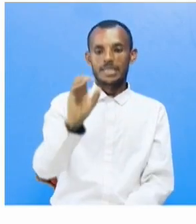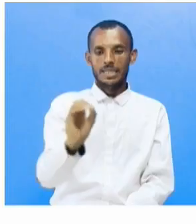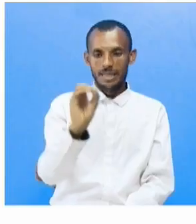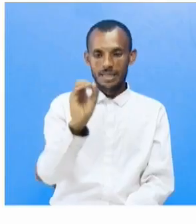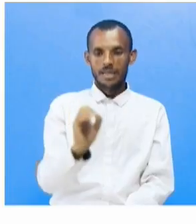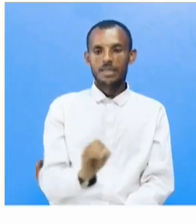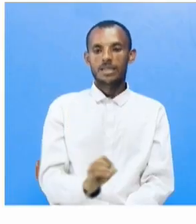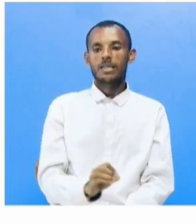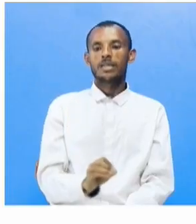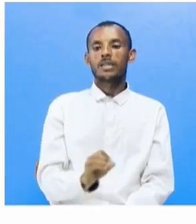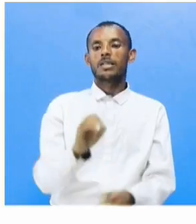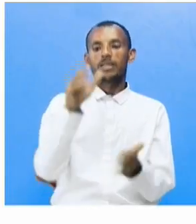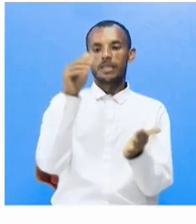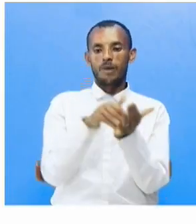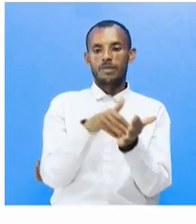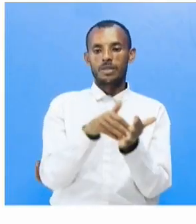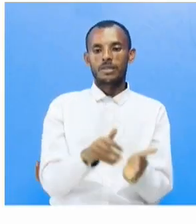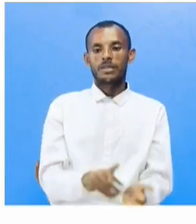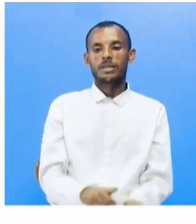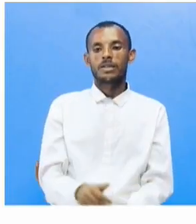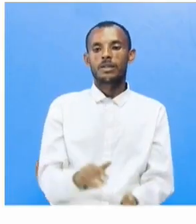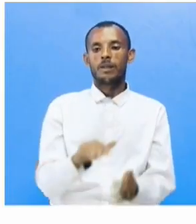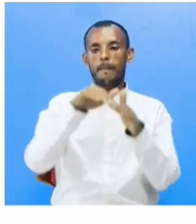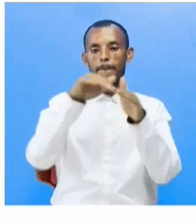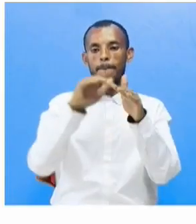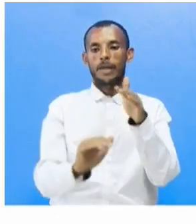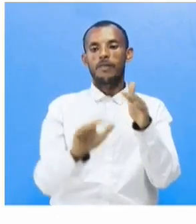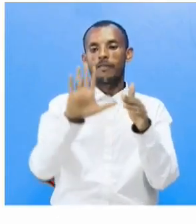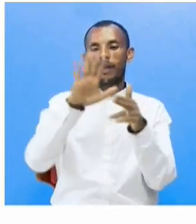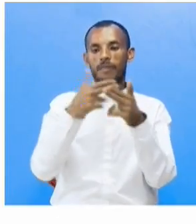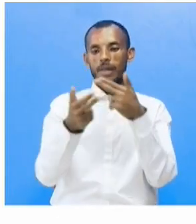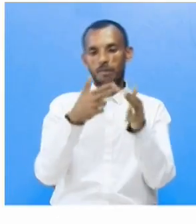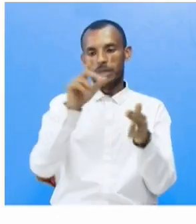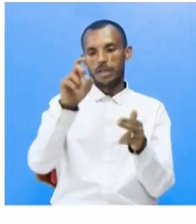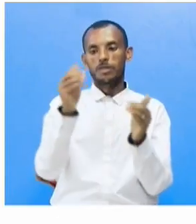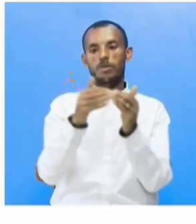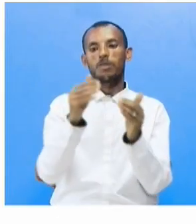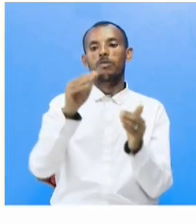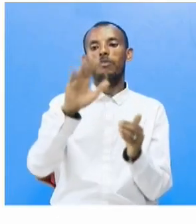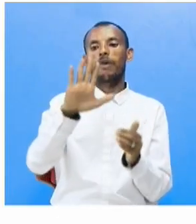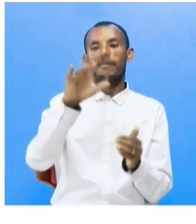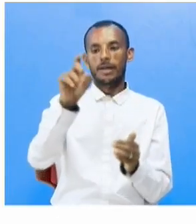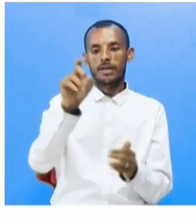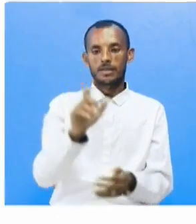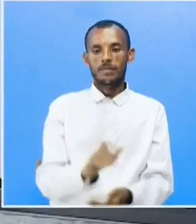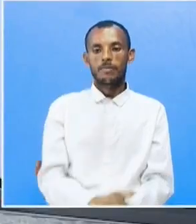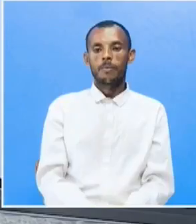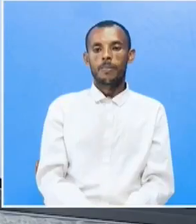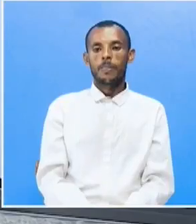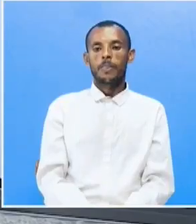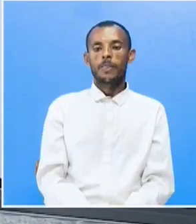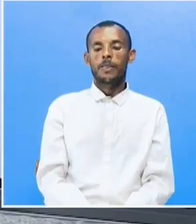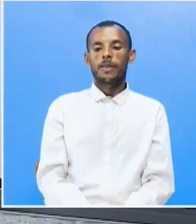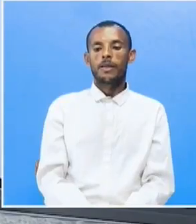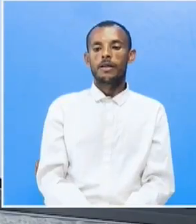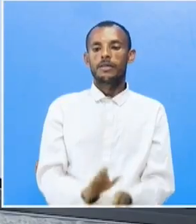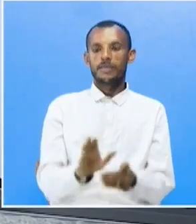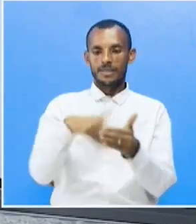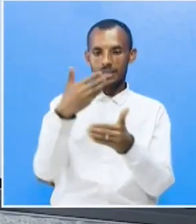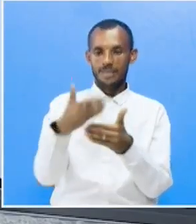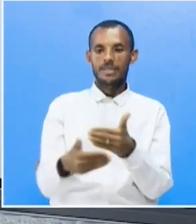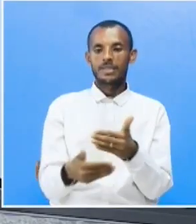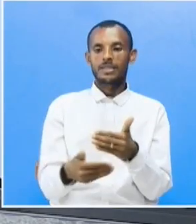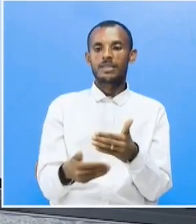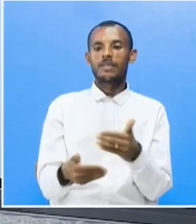have 60,000 minus 5 times X is 5X. And then